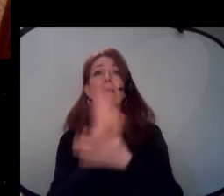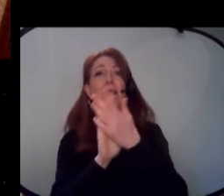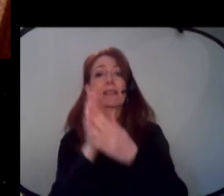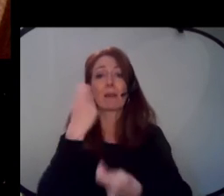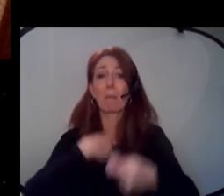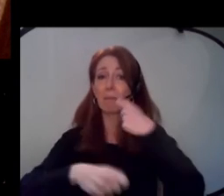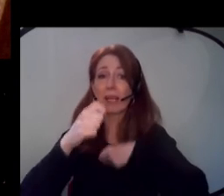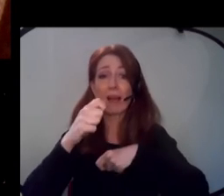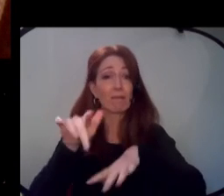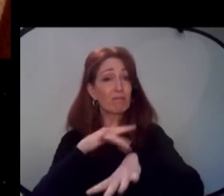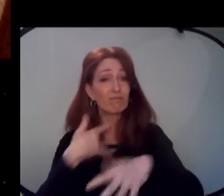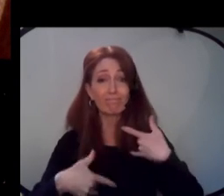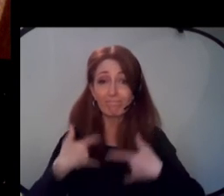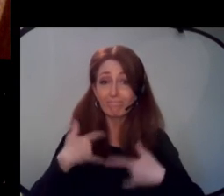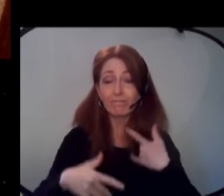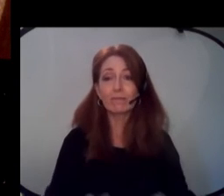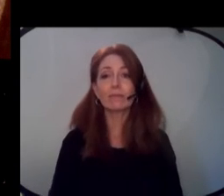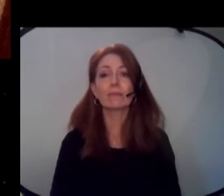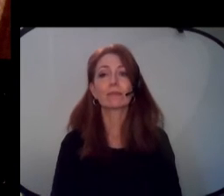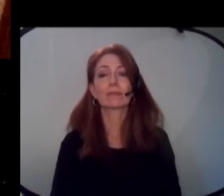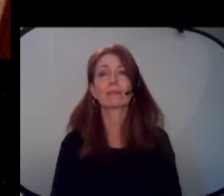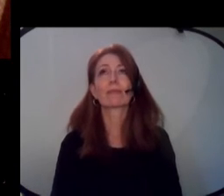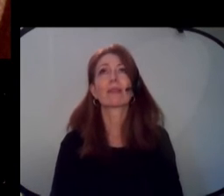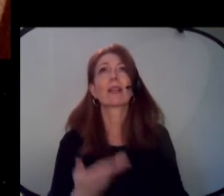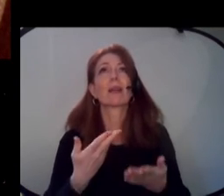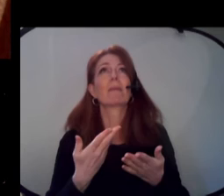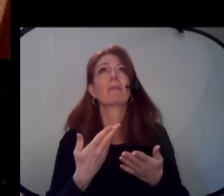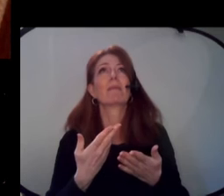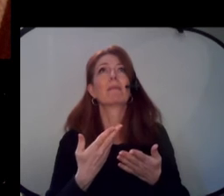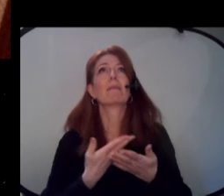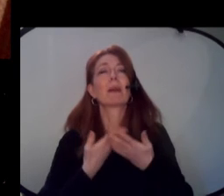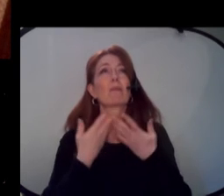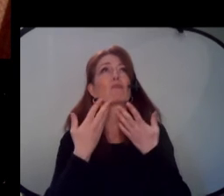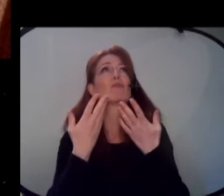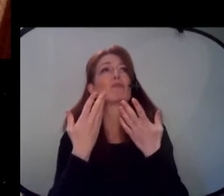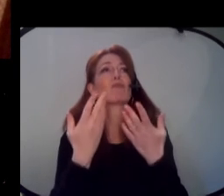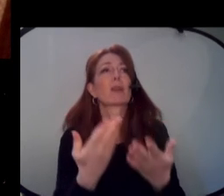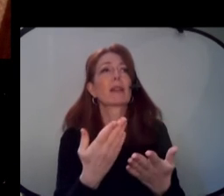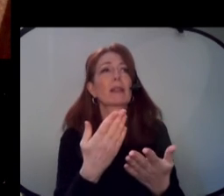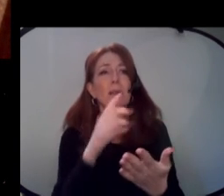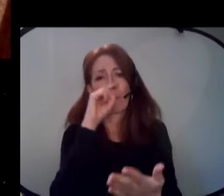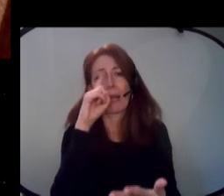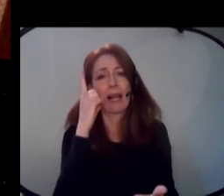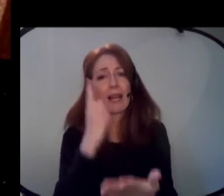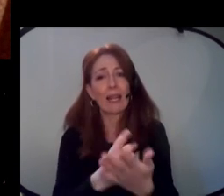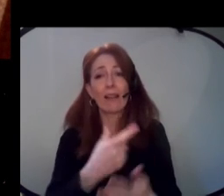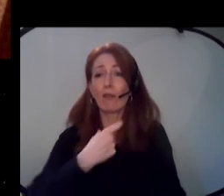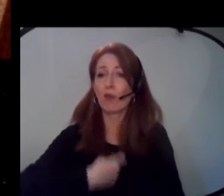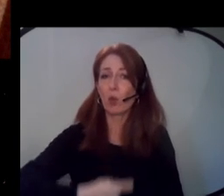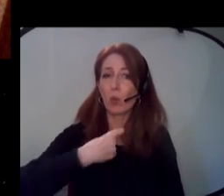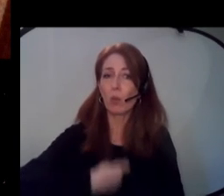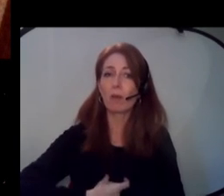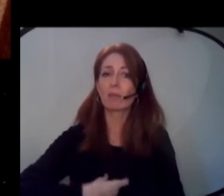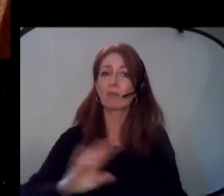but in bringing so much more convincing human presence and emotion to so many of these